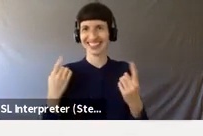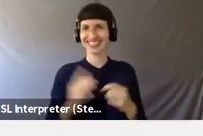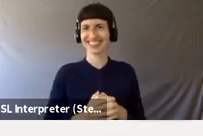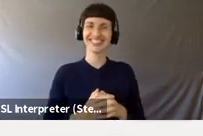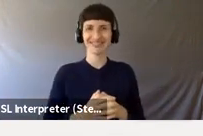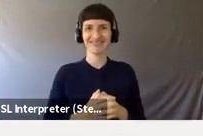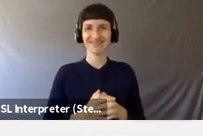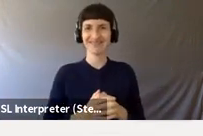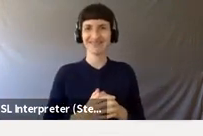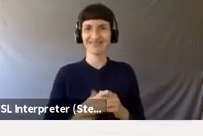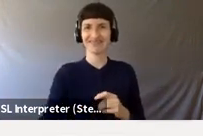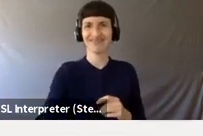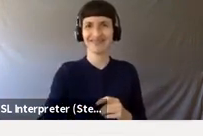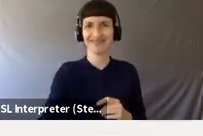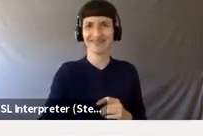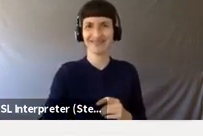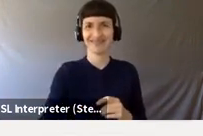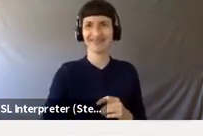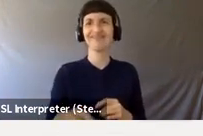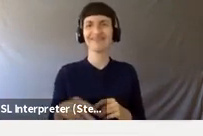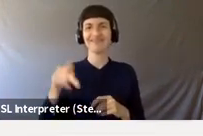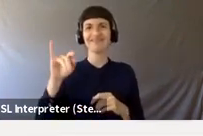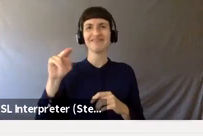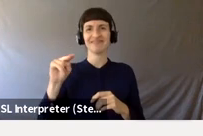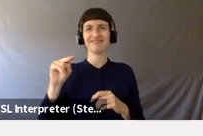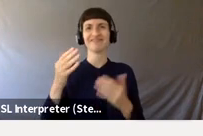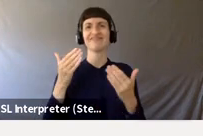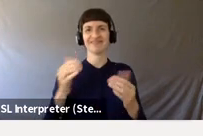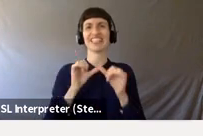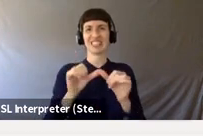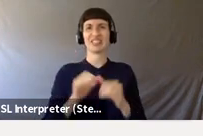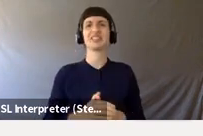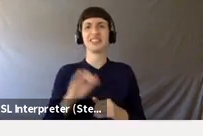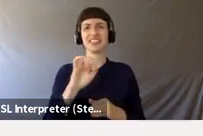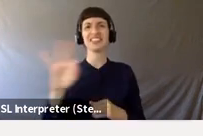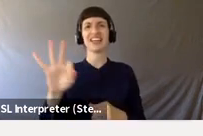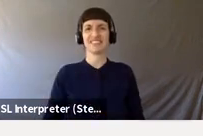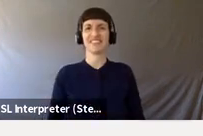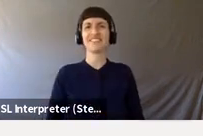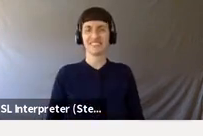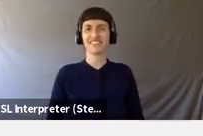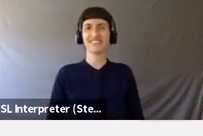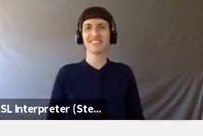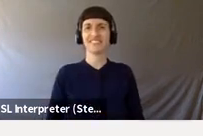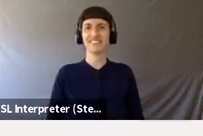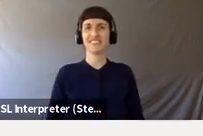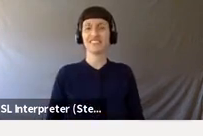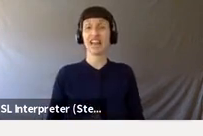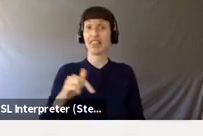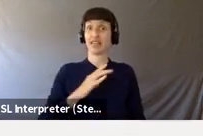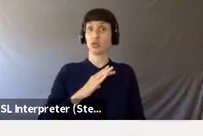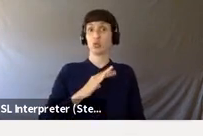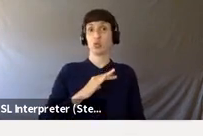will just pin her video. There we go. Continue on, Jeff. No worries. So this is going to be really cool. This